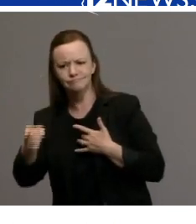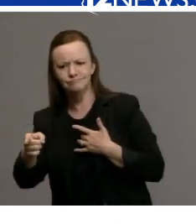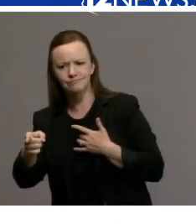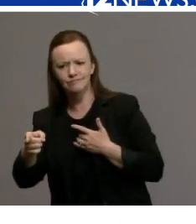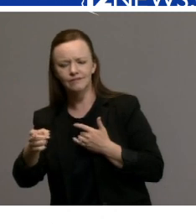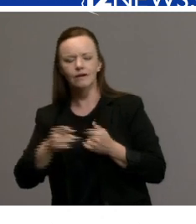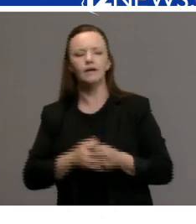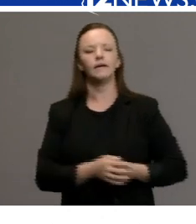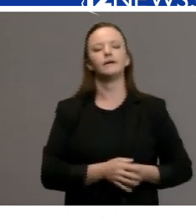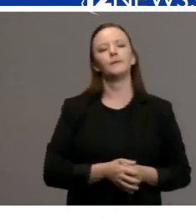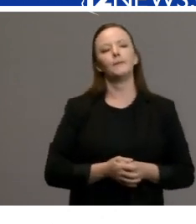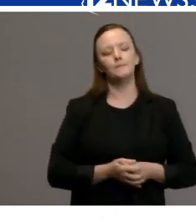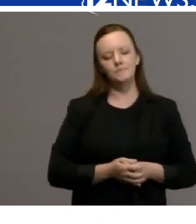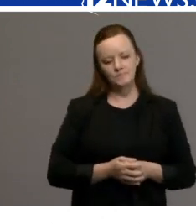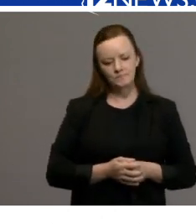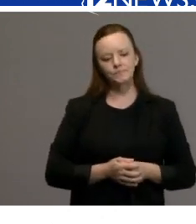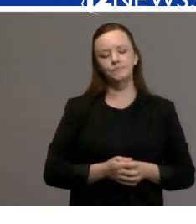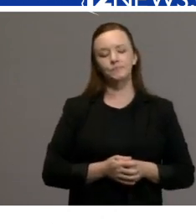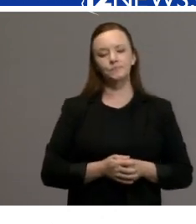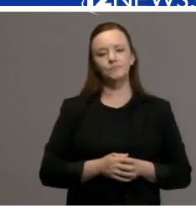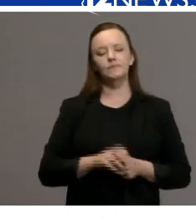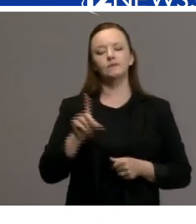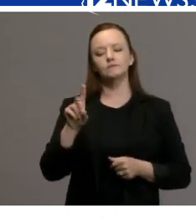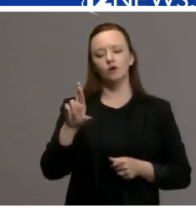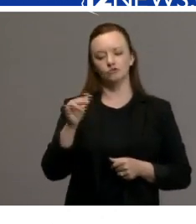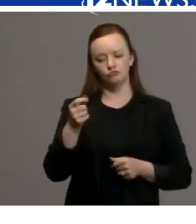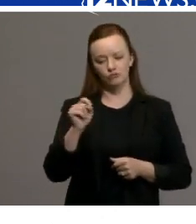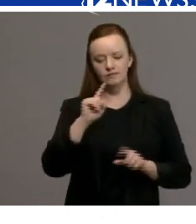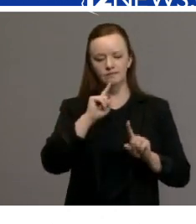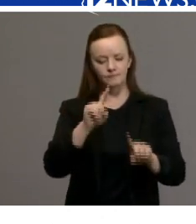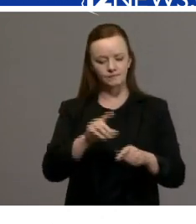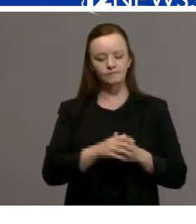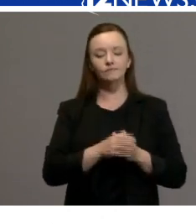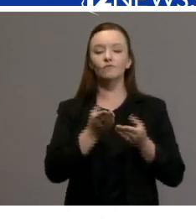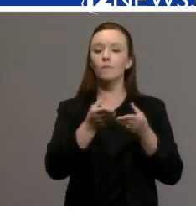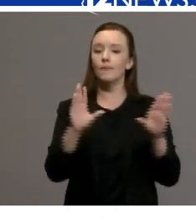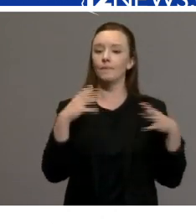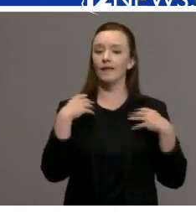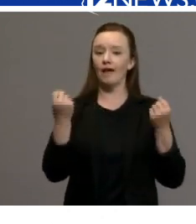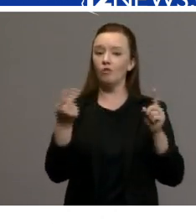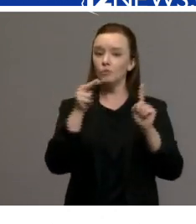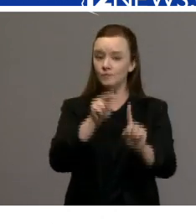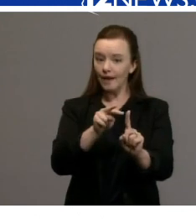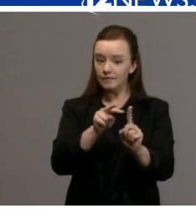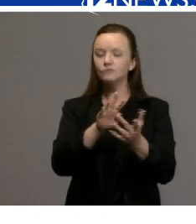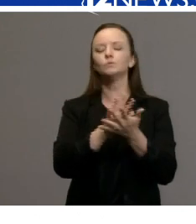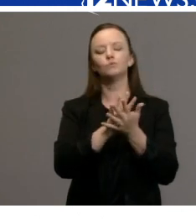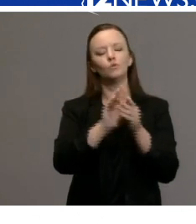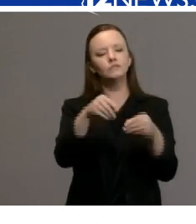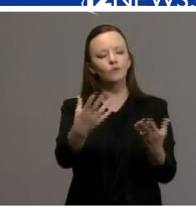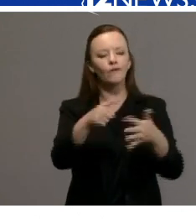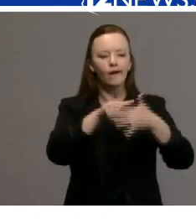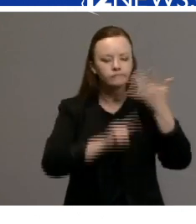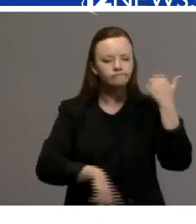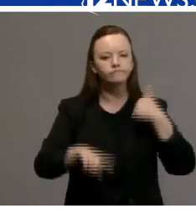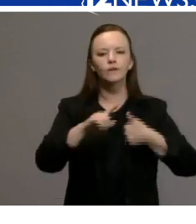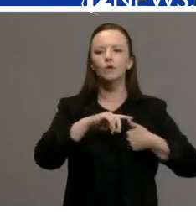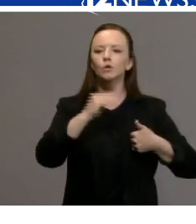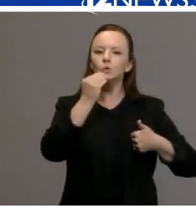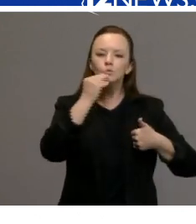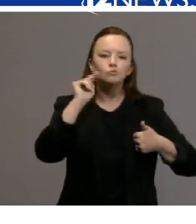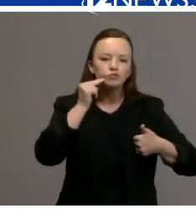we're saying is that from a public health perspective, schools provide nutrition, they provide safe environments, they provide physical